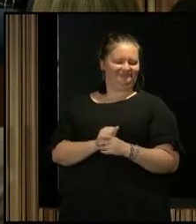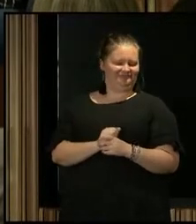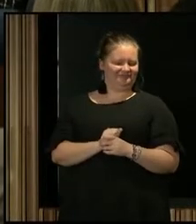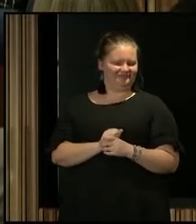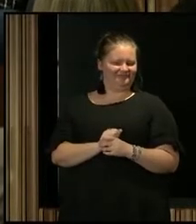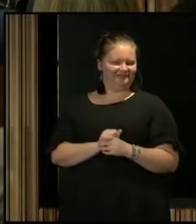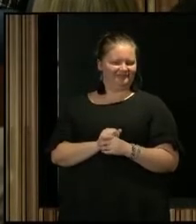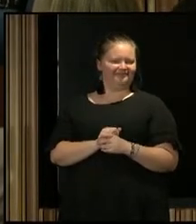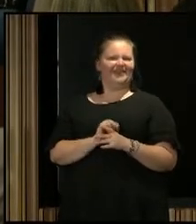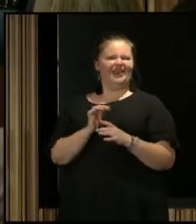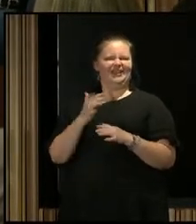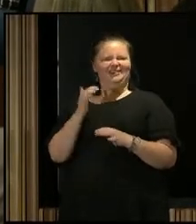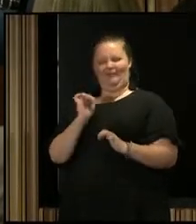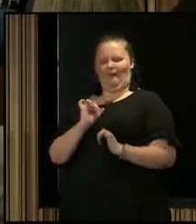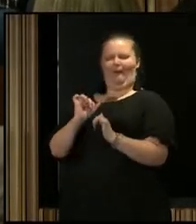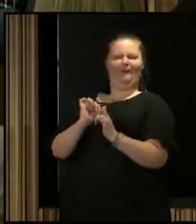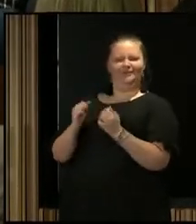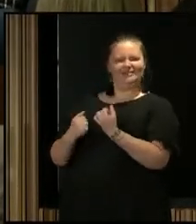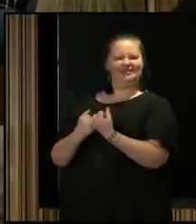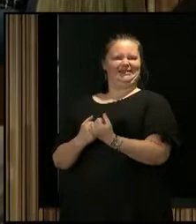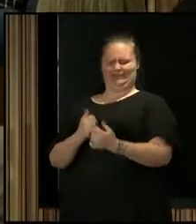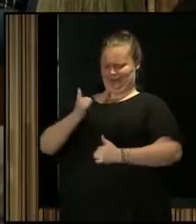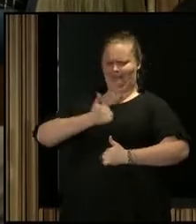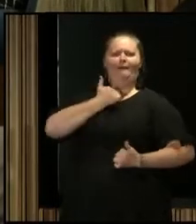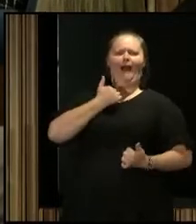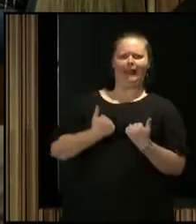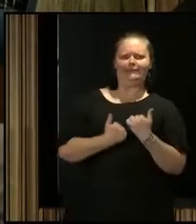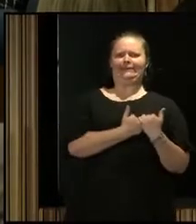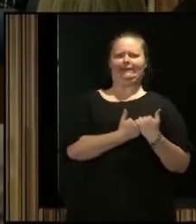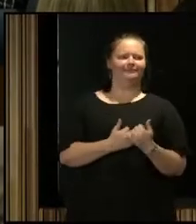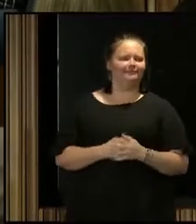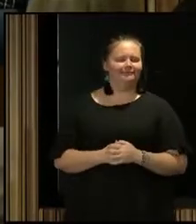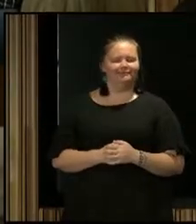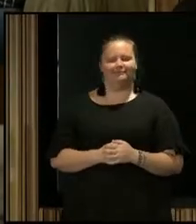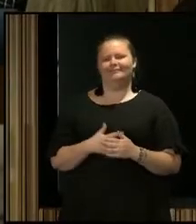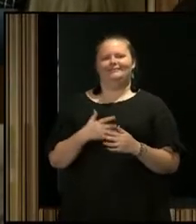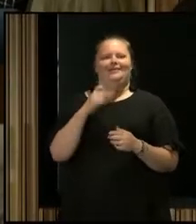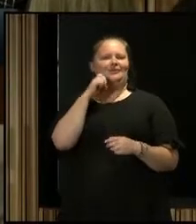My assistant. There'll be a lot of Kirstens around.